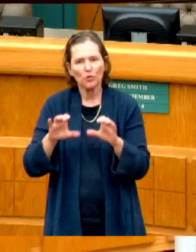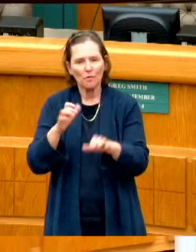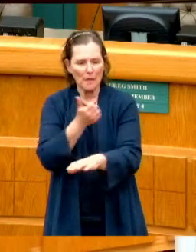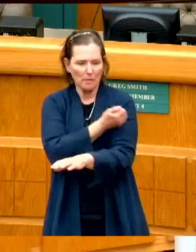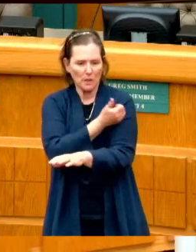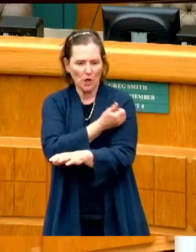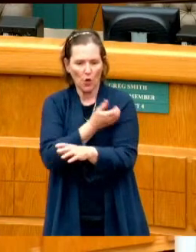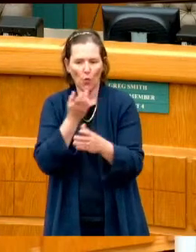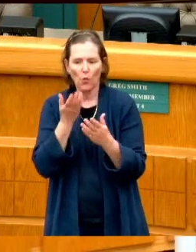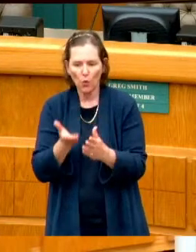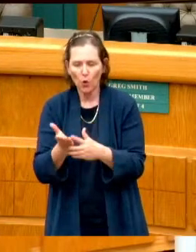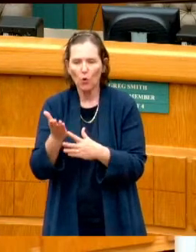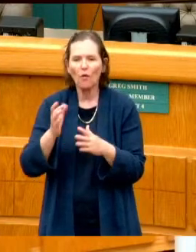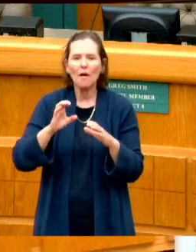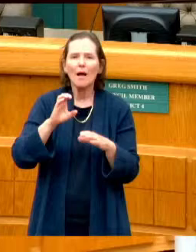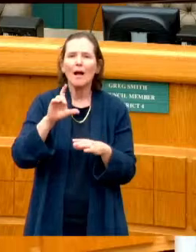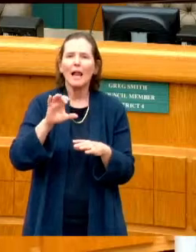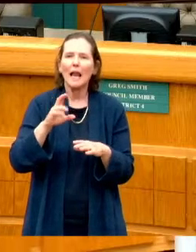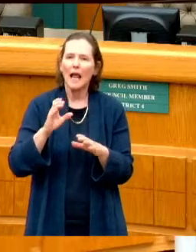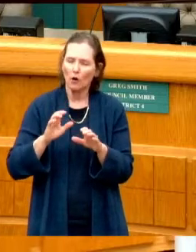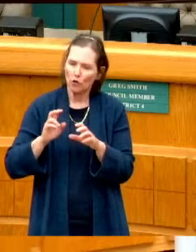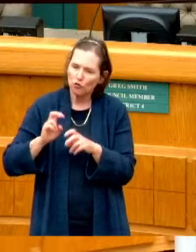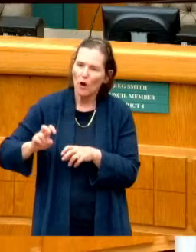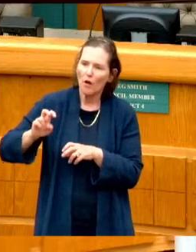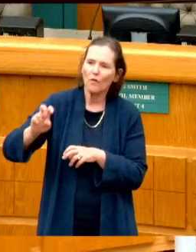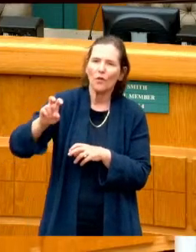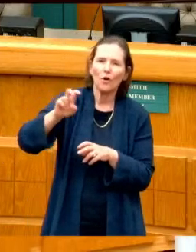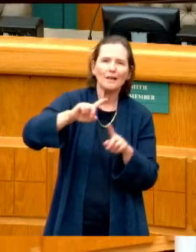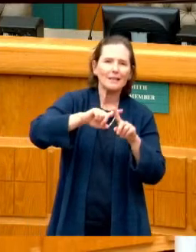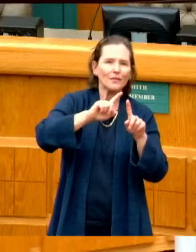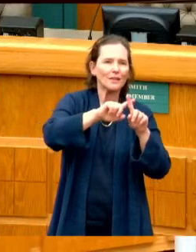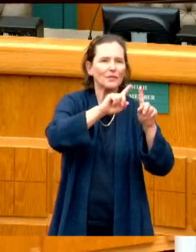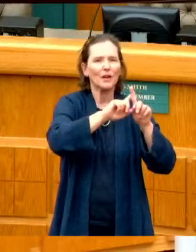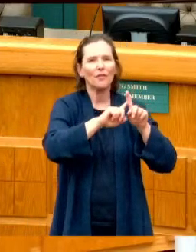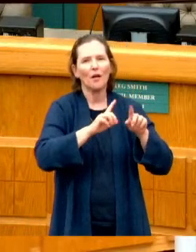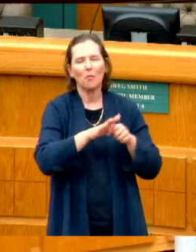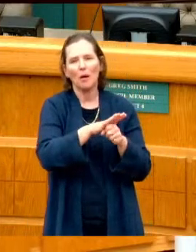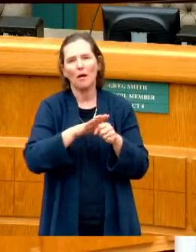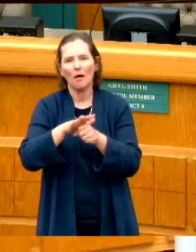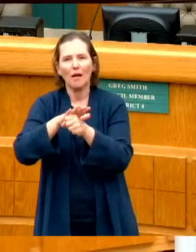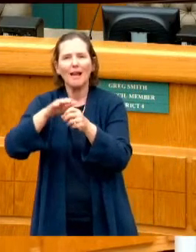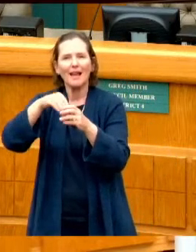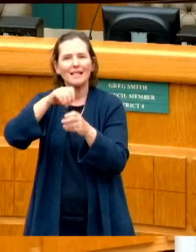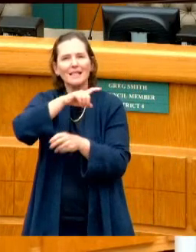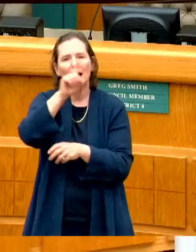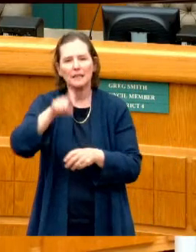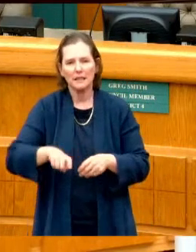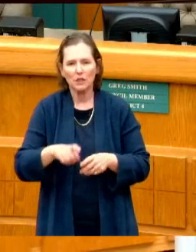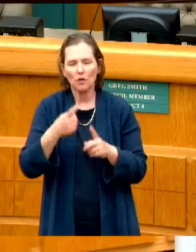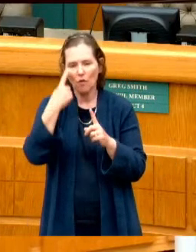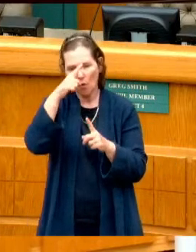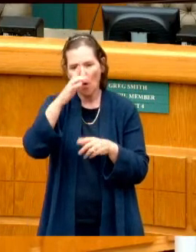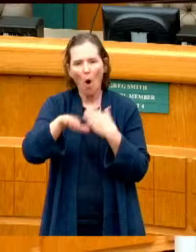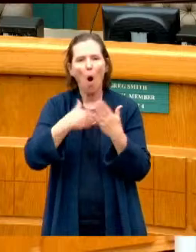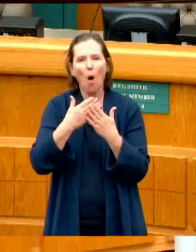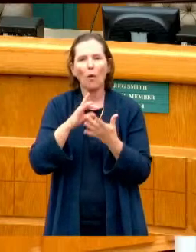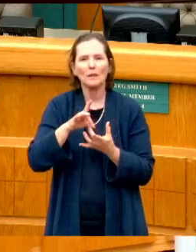in 15 different cities across Texas, and clinics will continue over the course of several